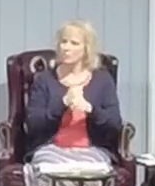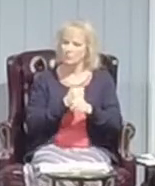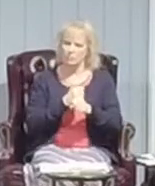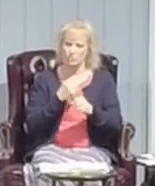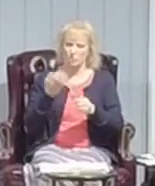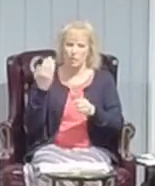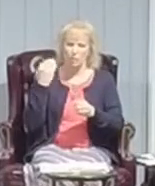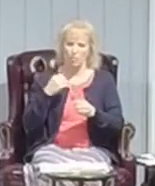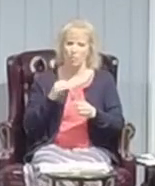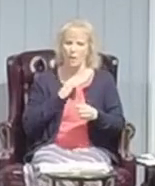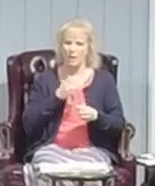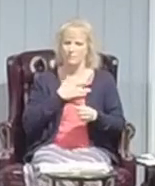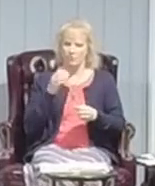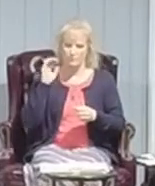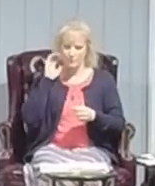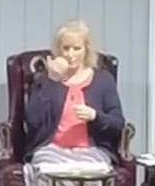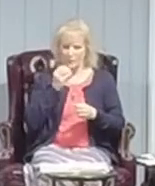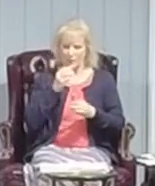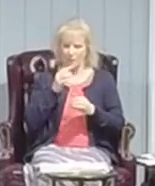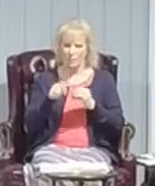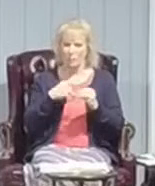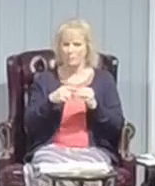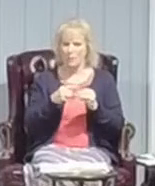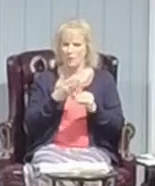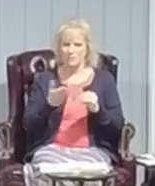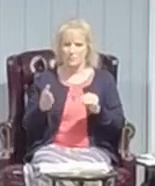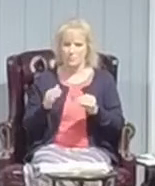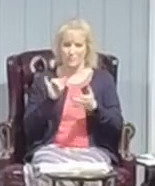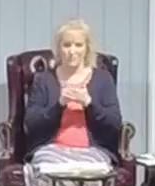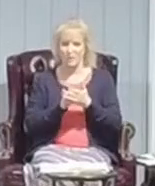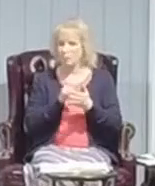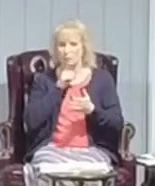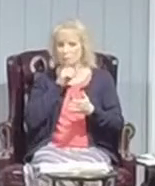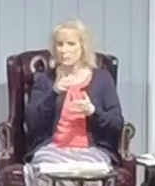I felt a shame over something that was not true.